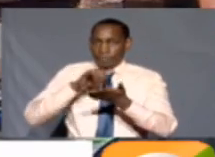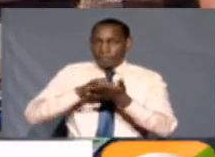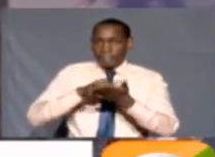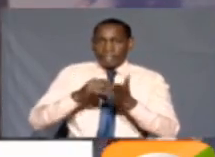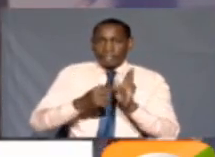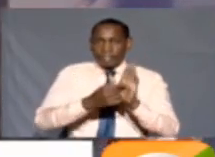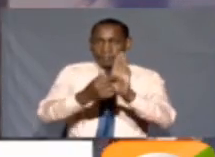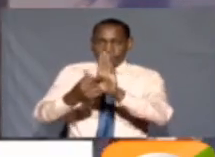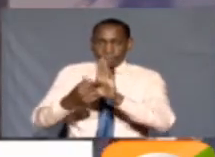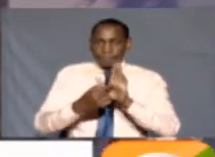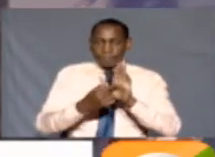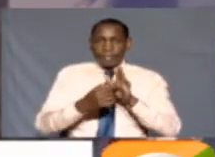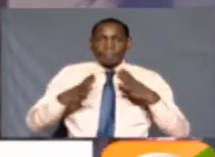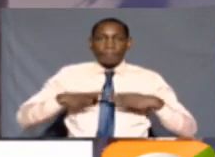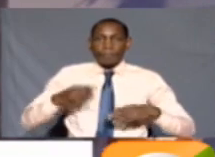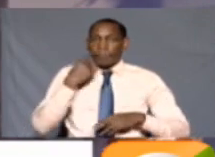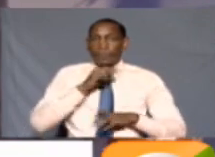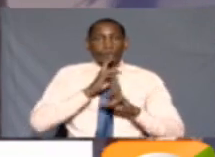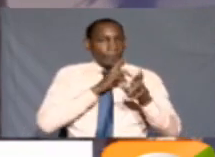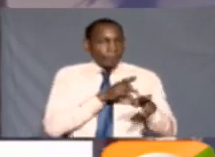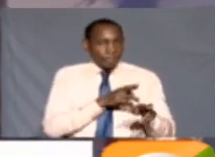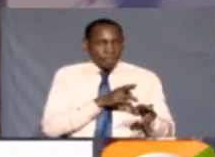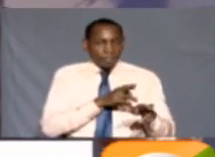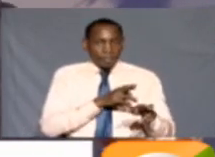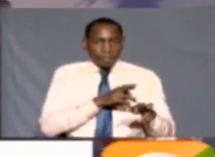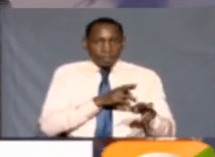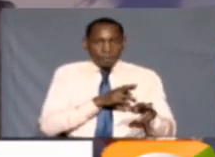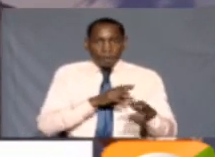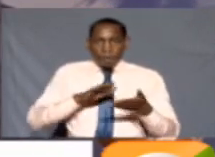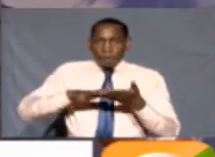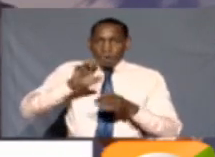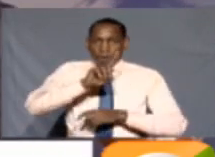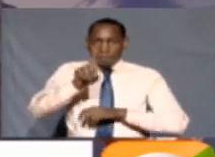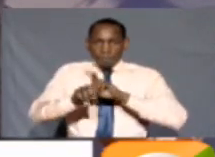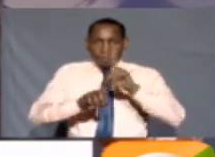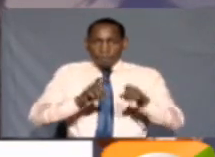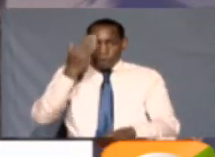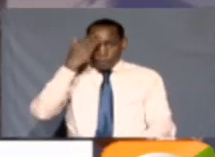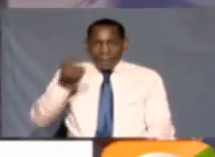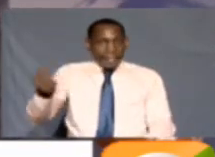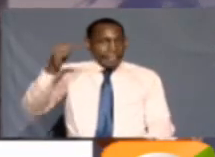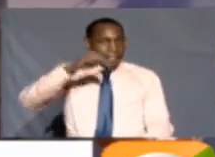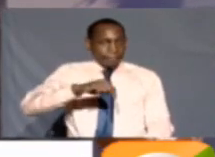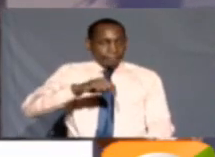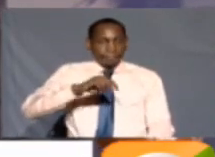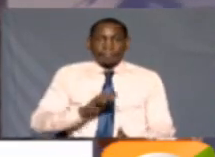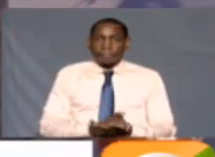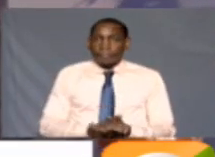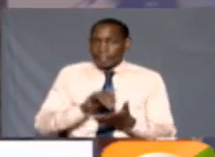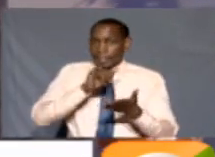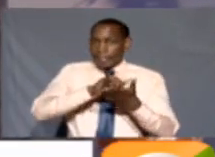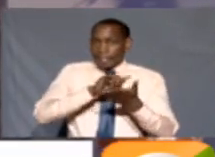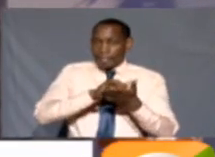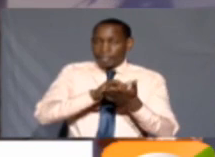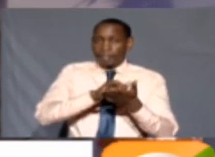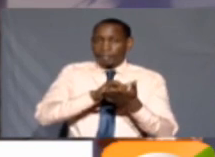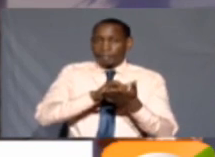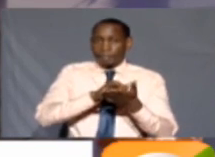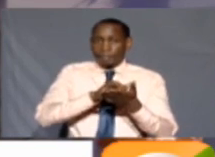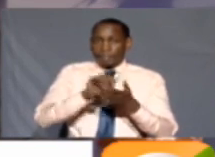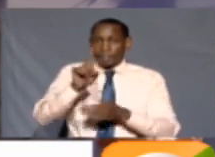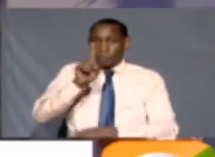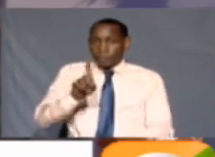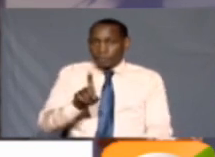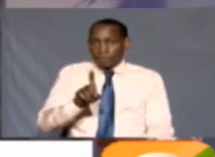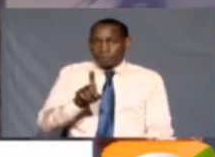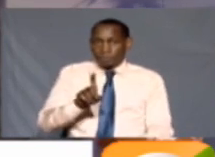exposes whistleblowers to further interrogation. Why did you come out? Okay. I think that itself is a question that is